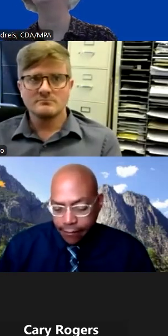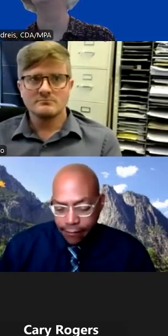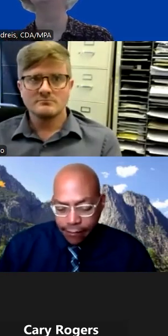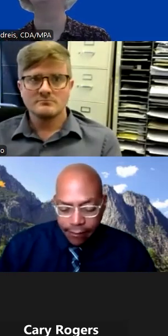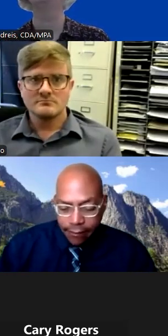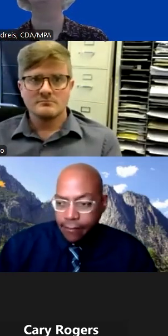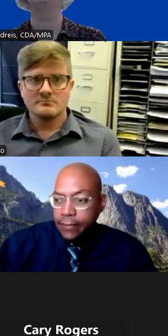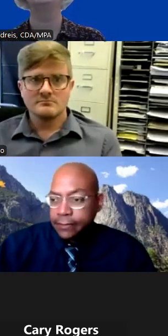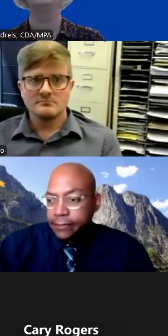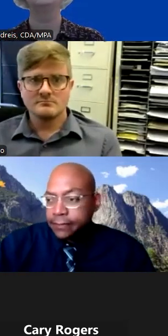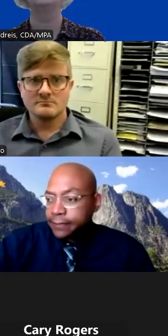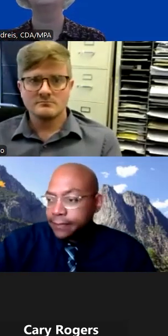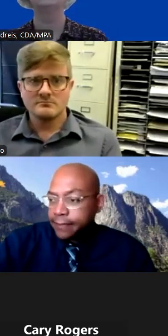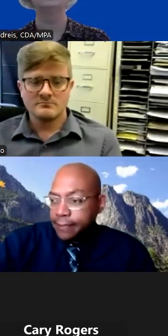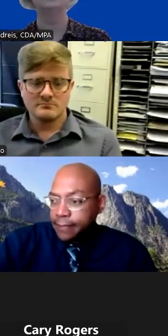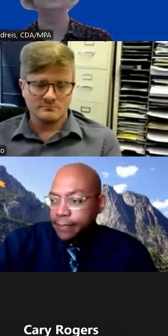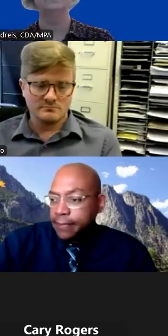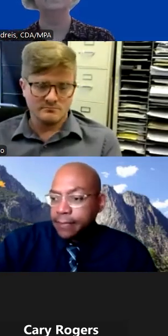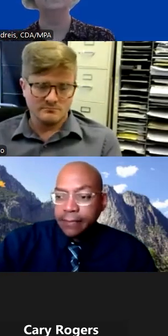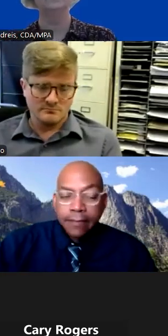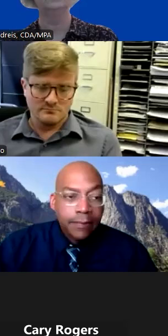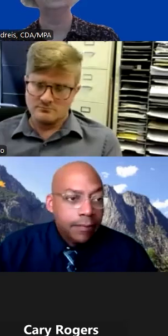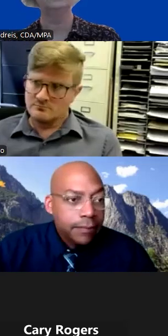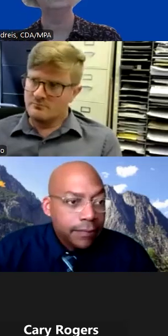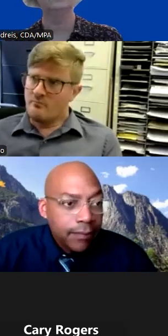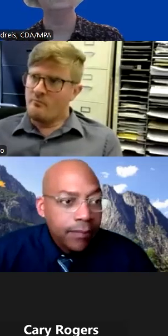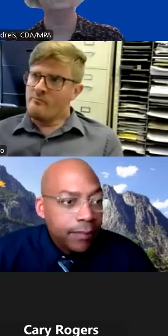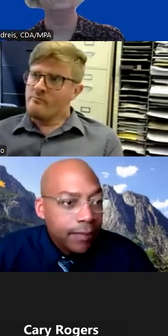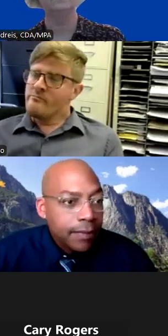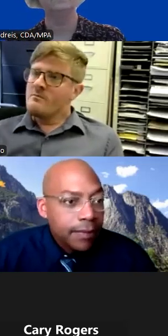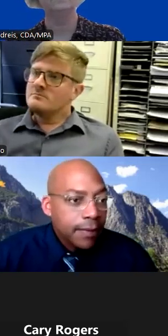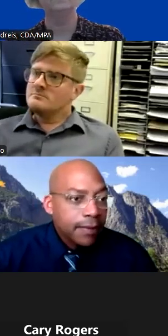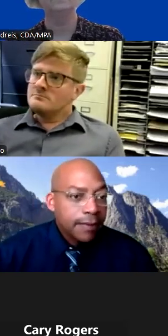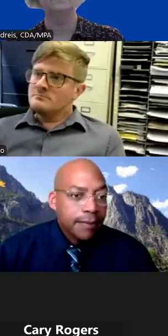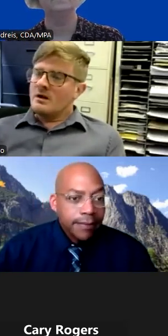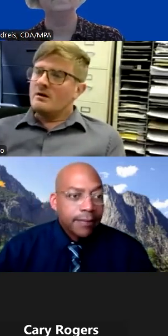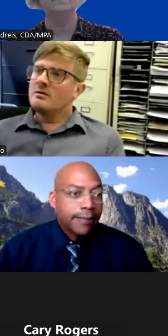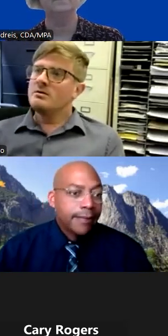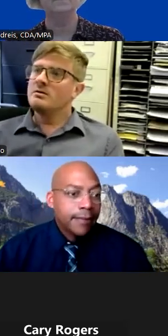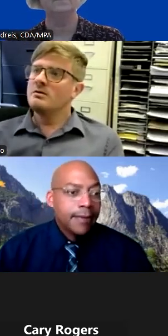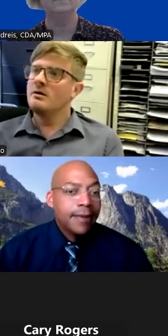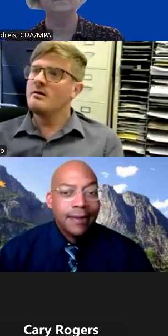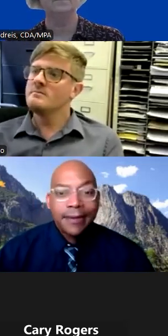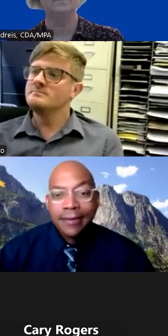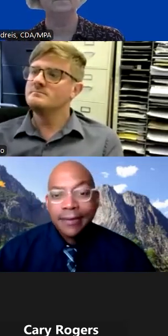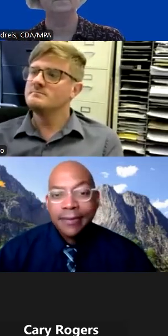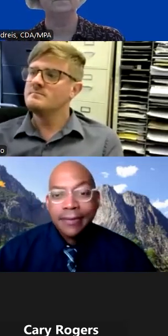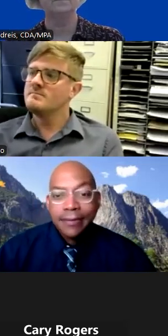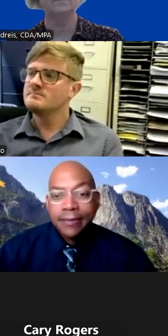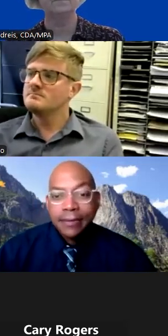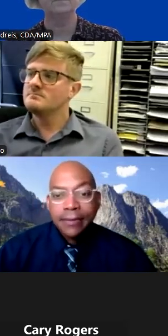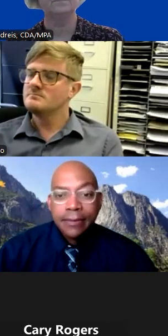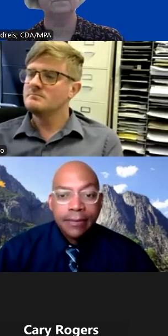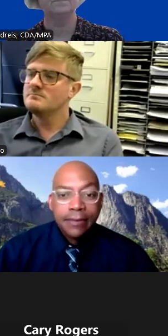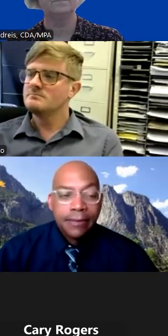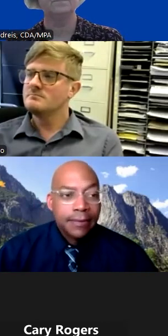I guess, a plan to make this more intentional so that the health plans or the health system will know all